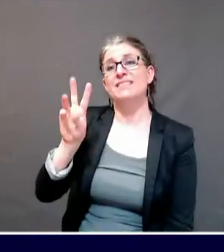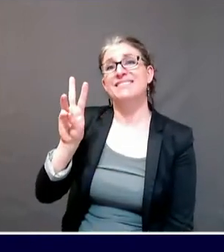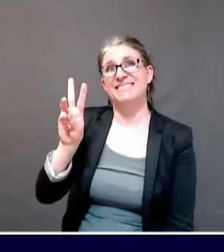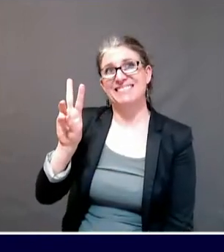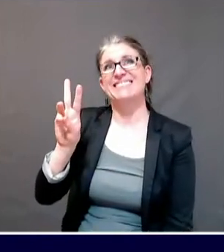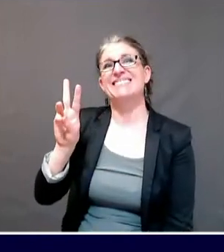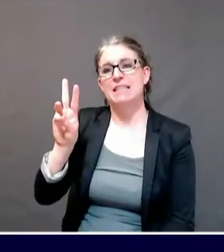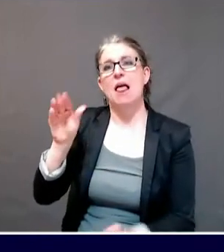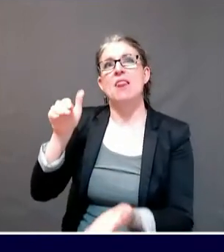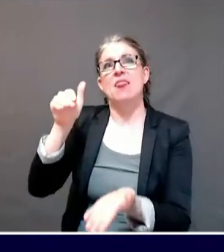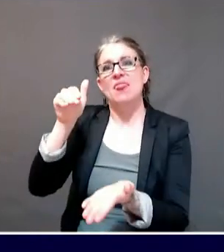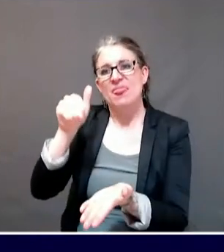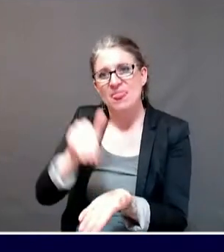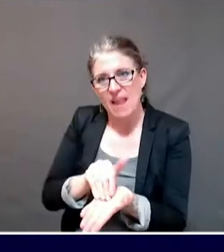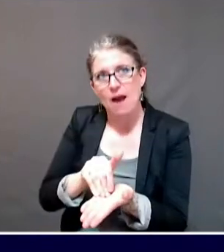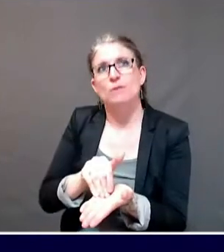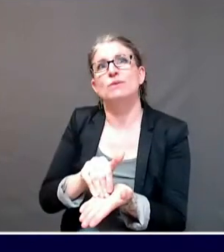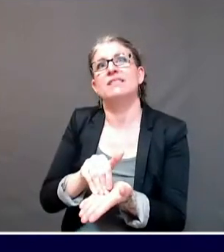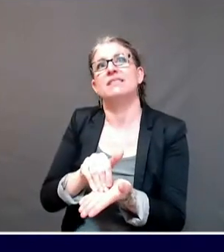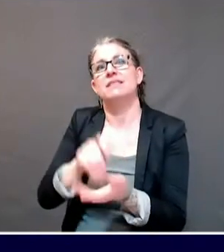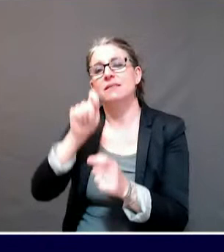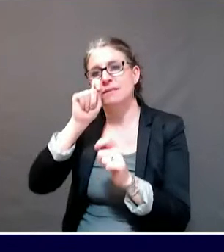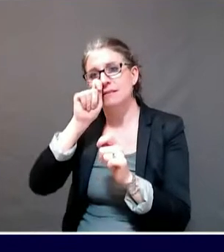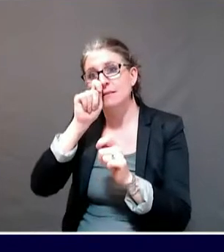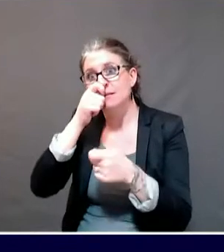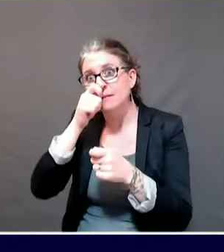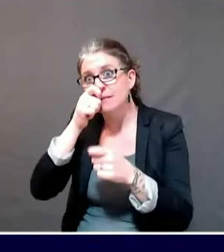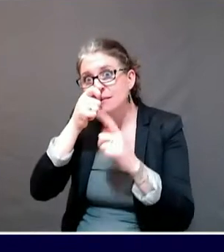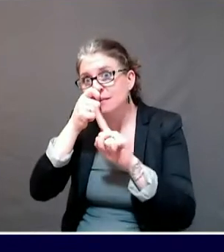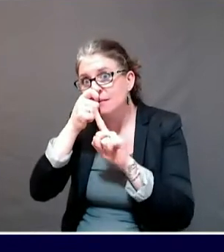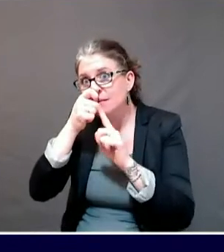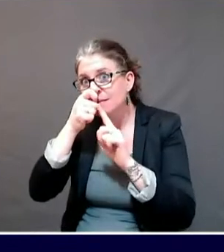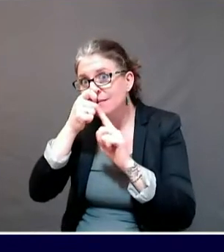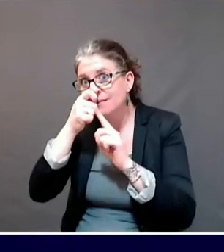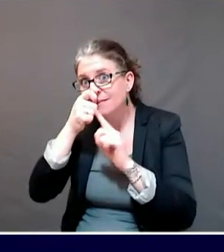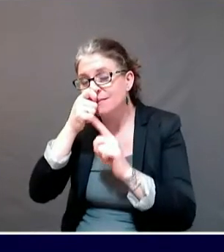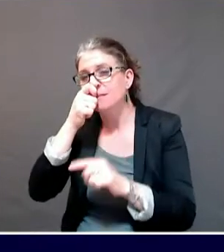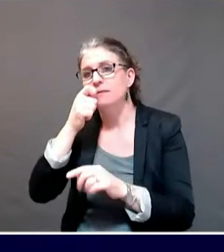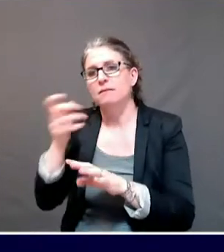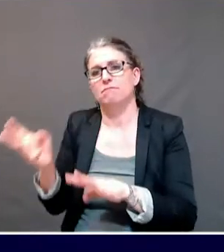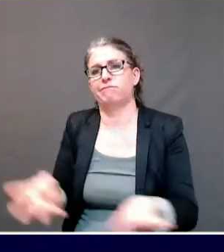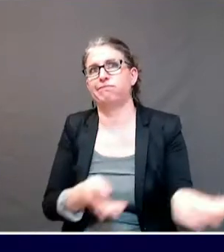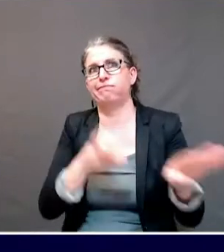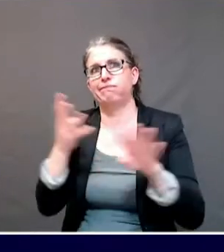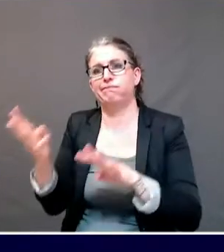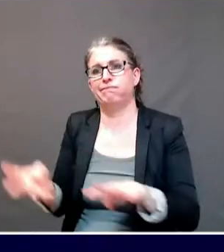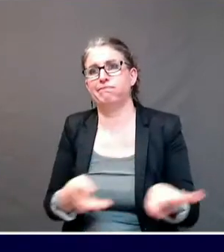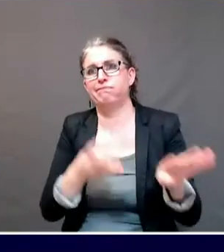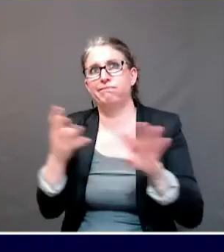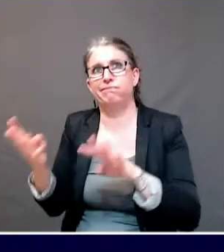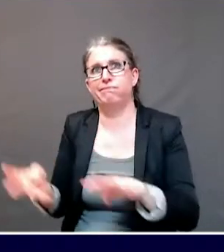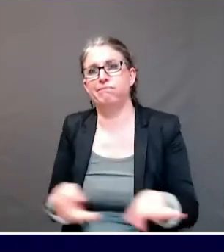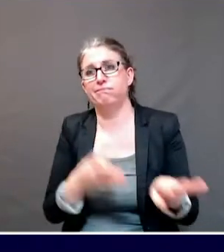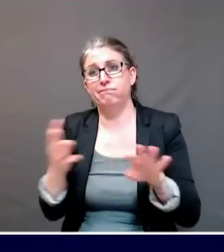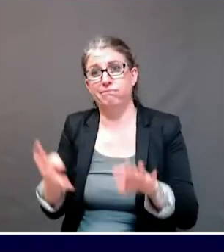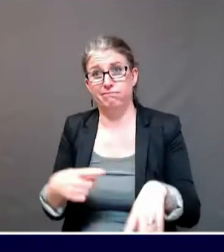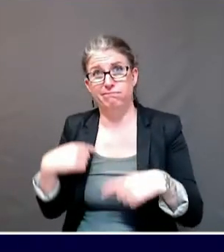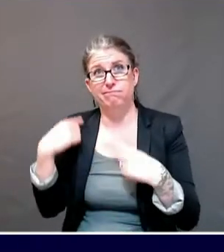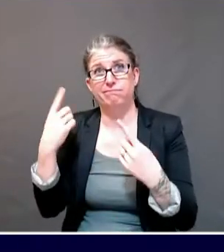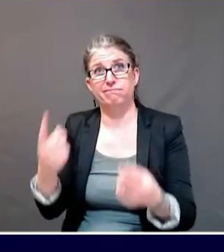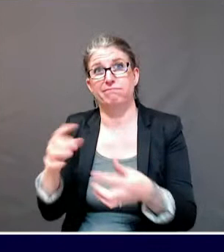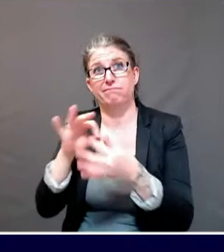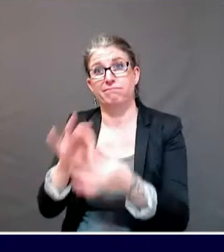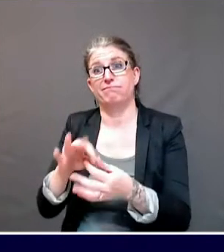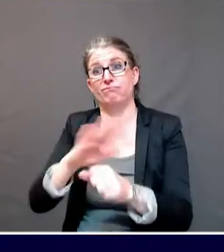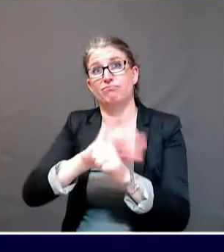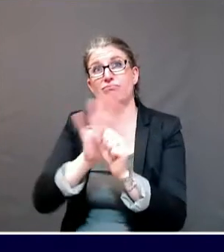226,000 COVID-19 tests. That is a multiple number higher than the total number of tests